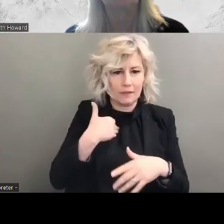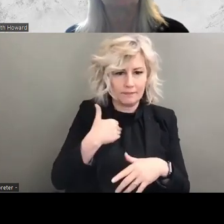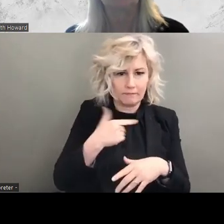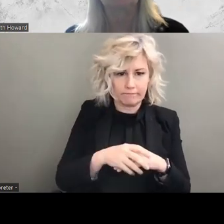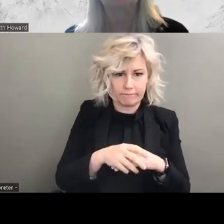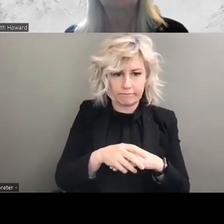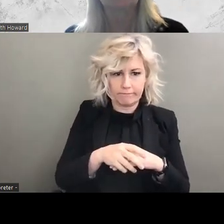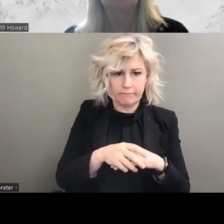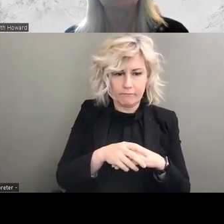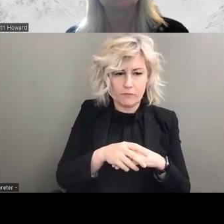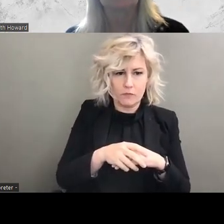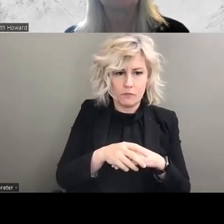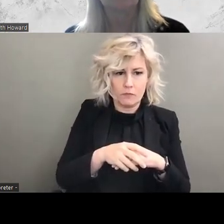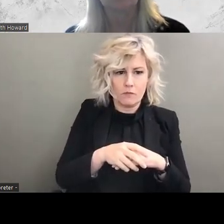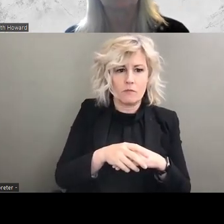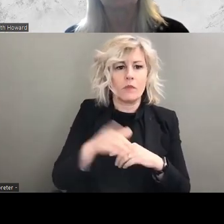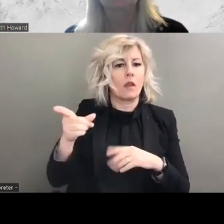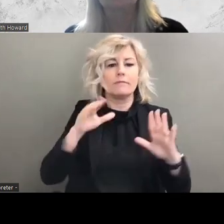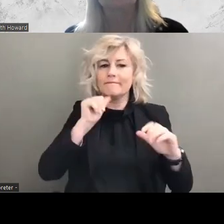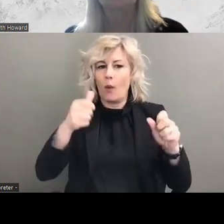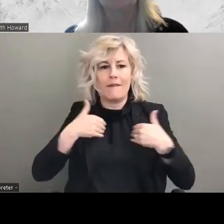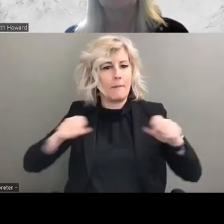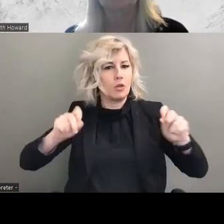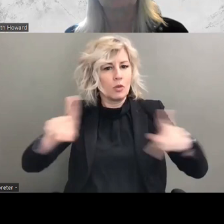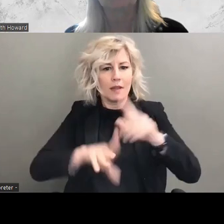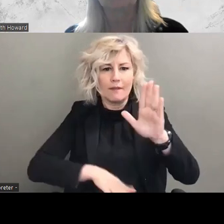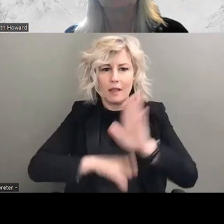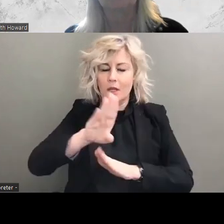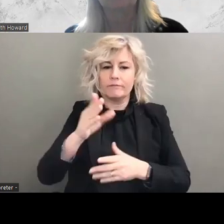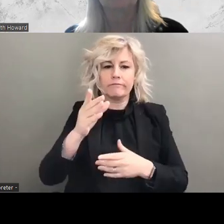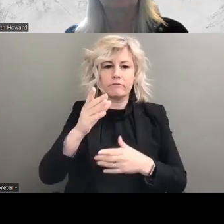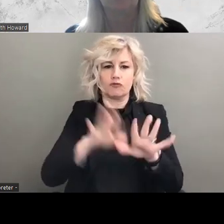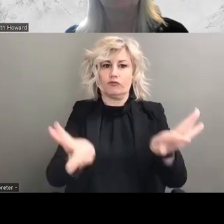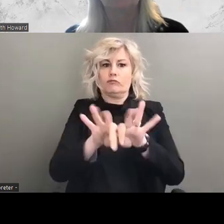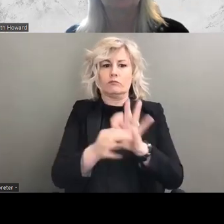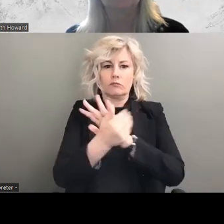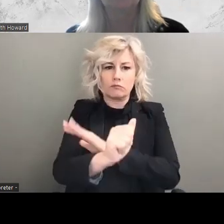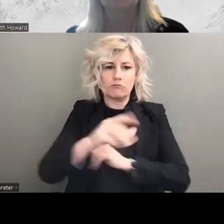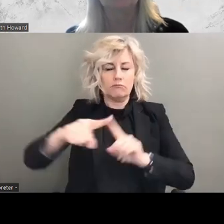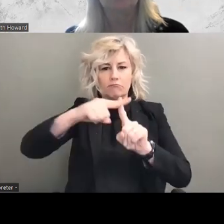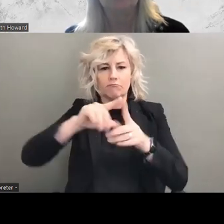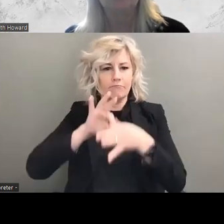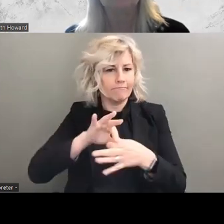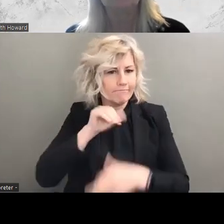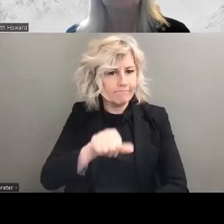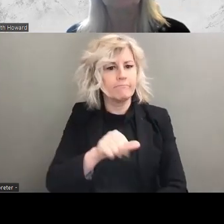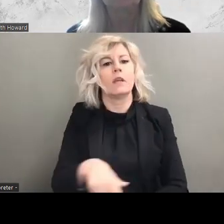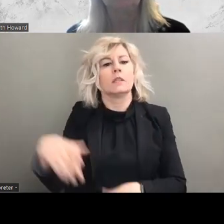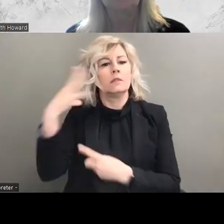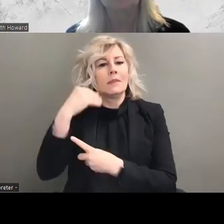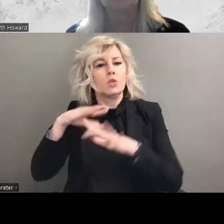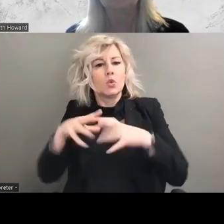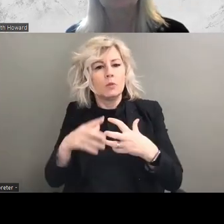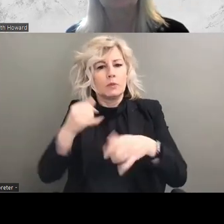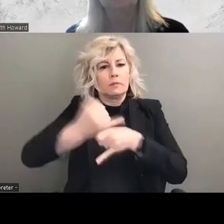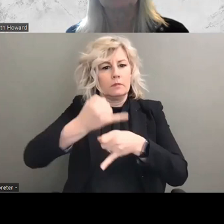in non-relative foster families, lack opportunities to develop critical life skills and positive relationships, and experience group